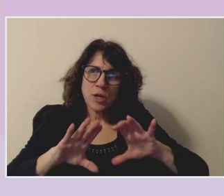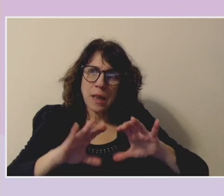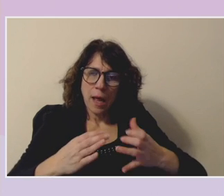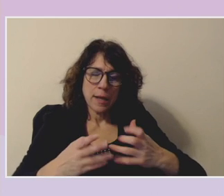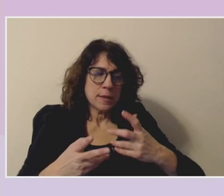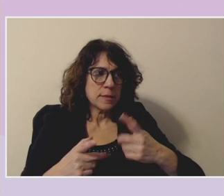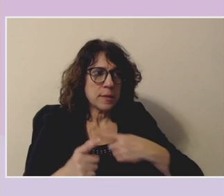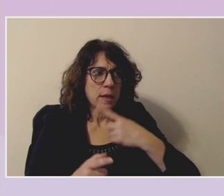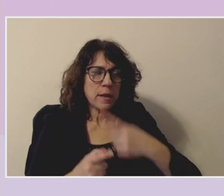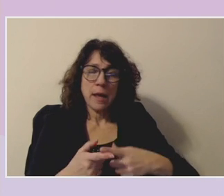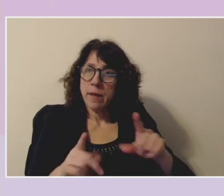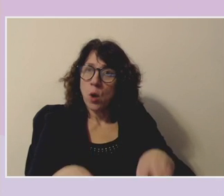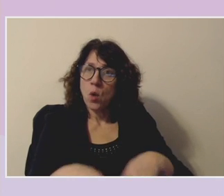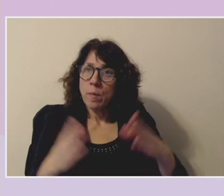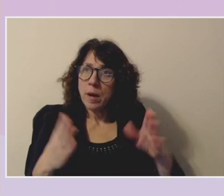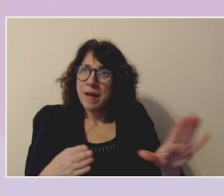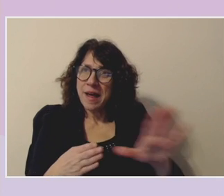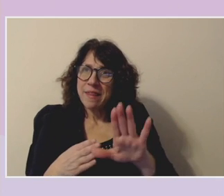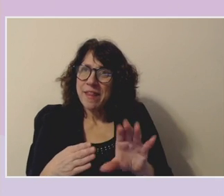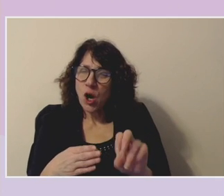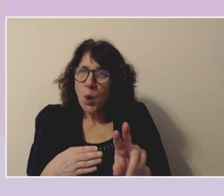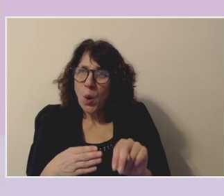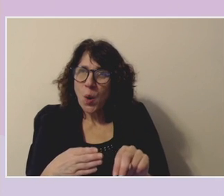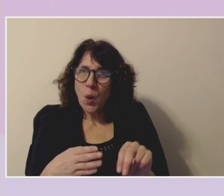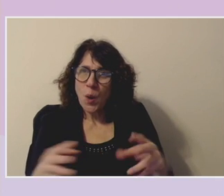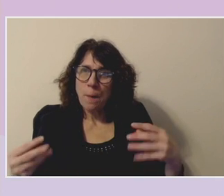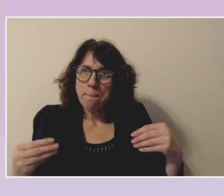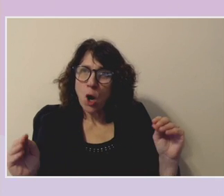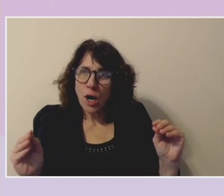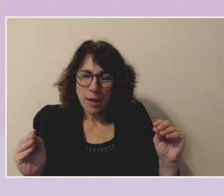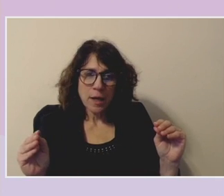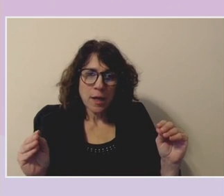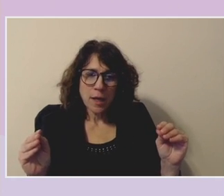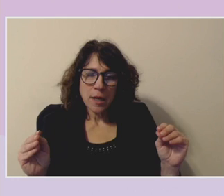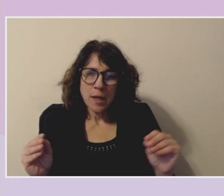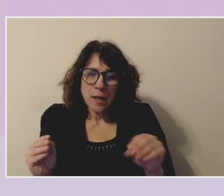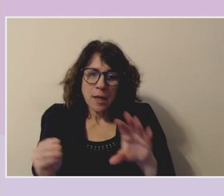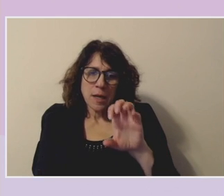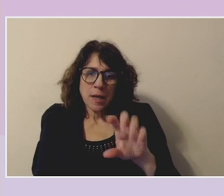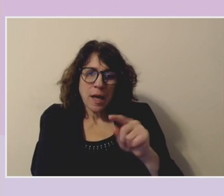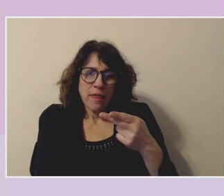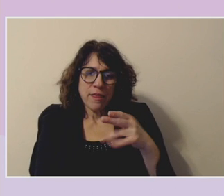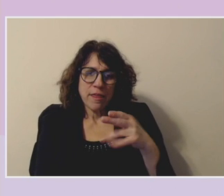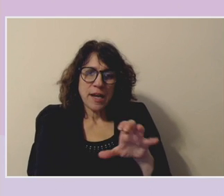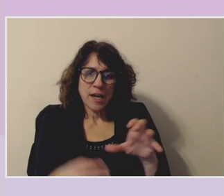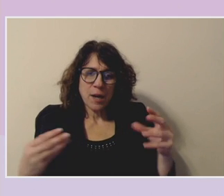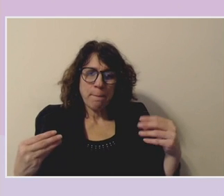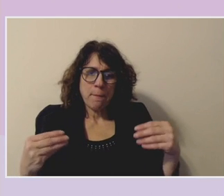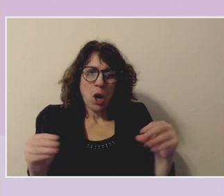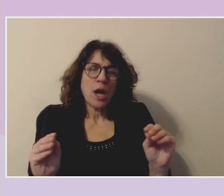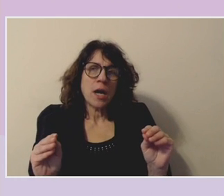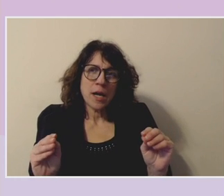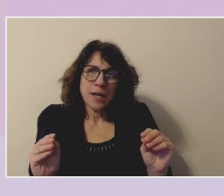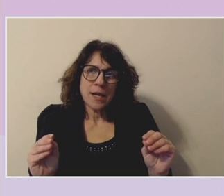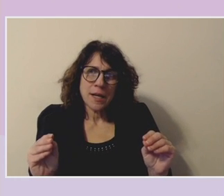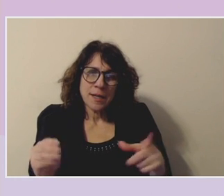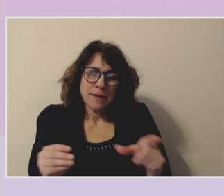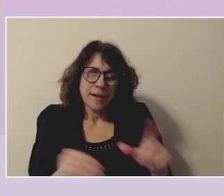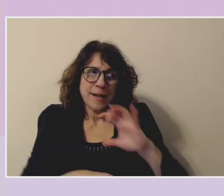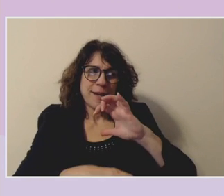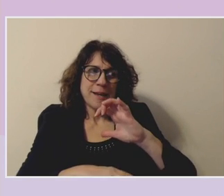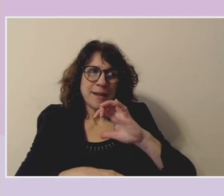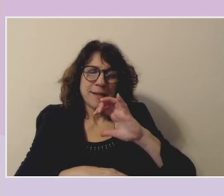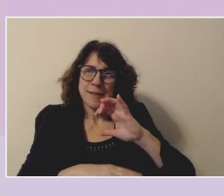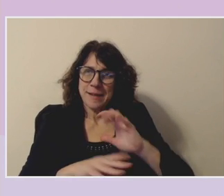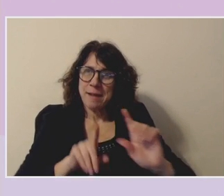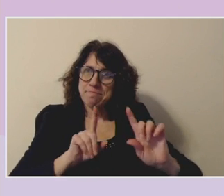to open up their own market, their own ethnic market. And they, as a matter of fact, they just catered one of our community school meetings we